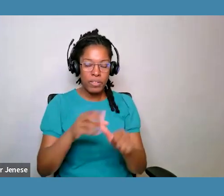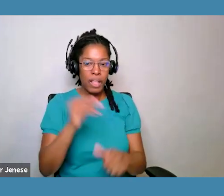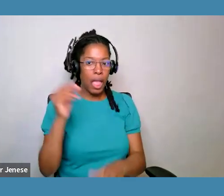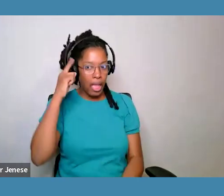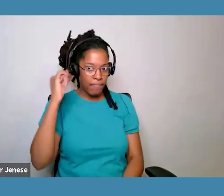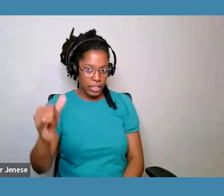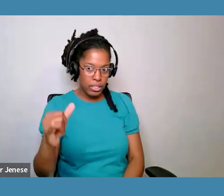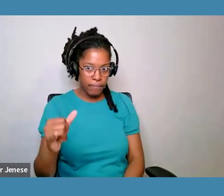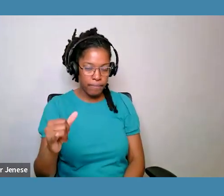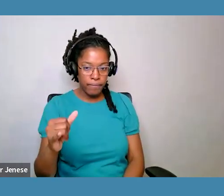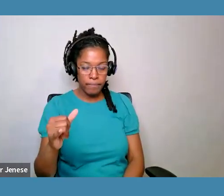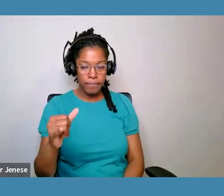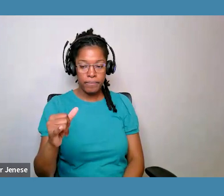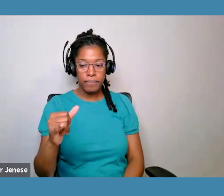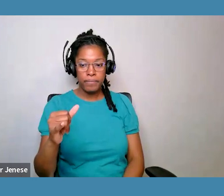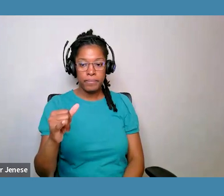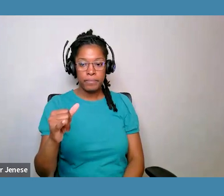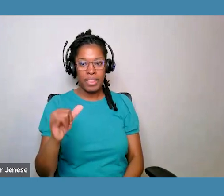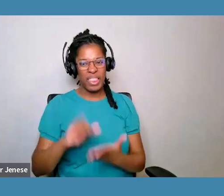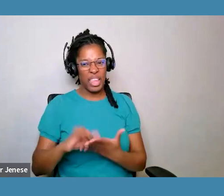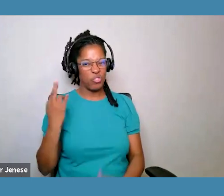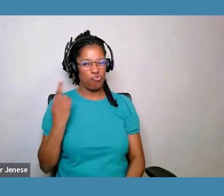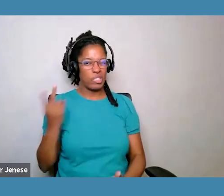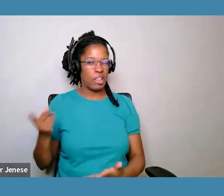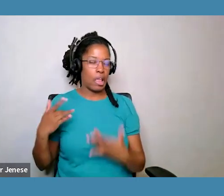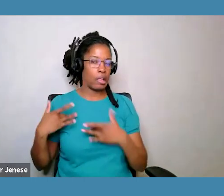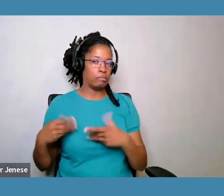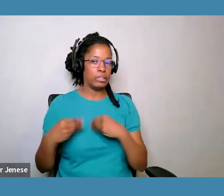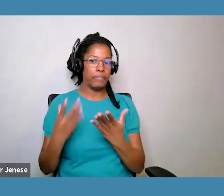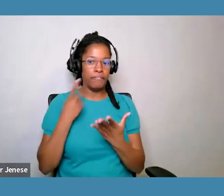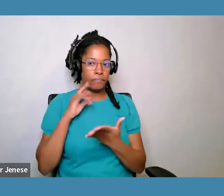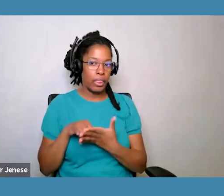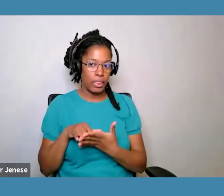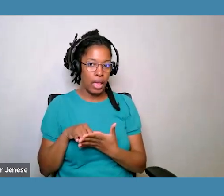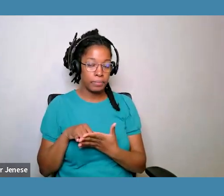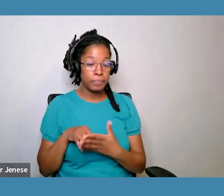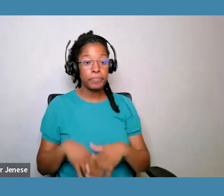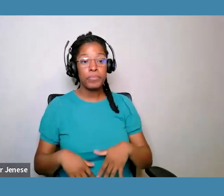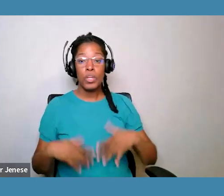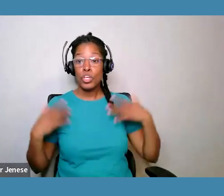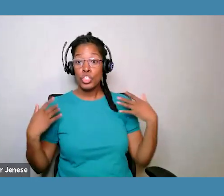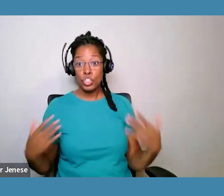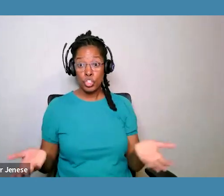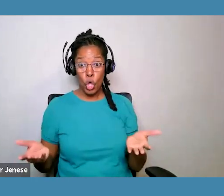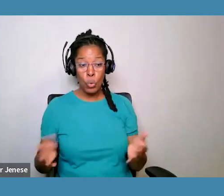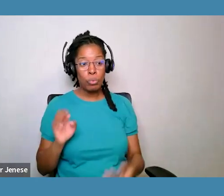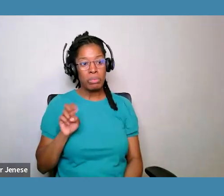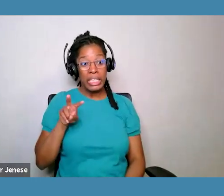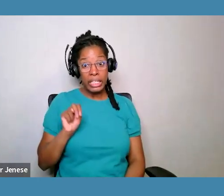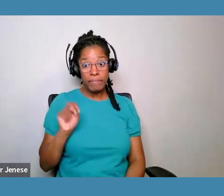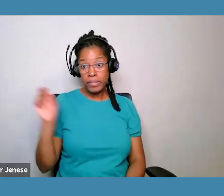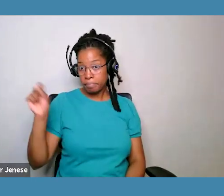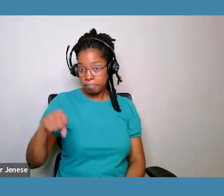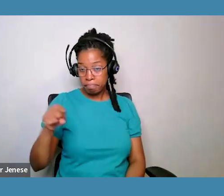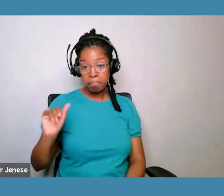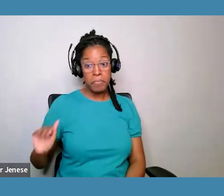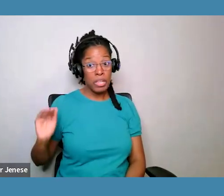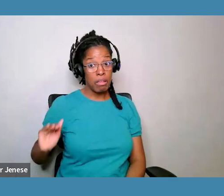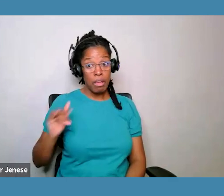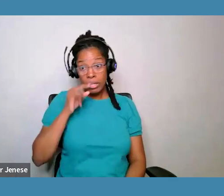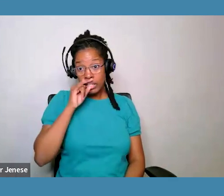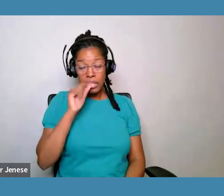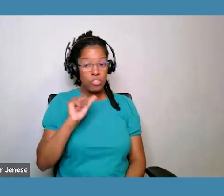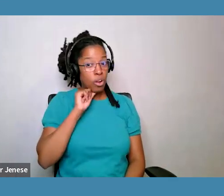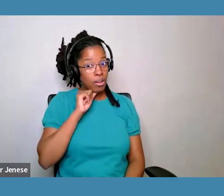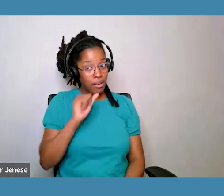indefinitely, is the reasoning that they give for that. So even though these young children are not